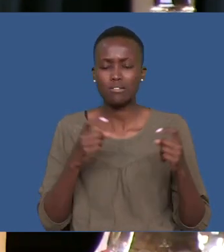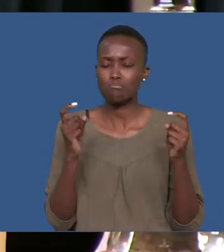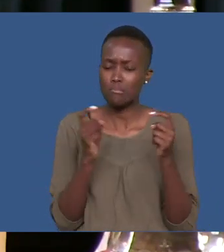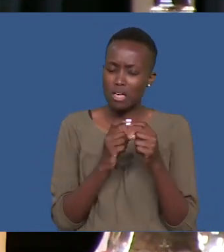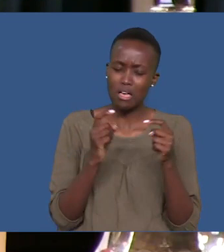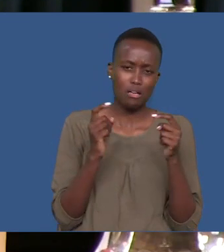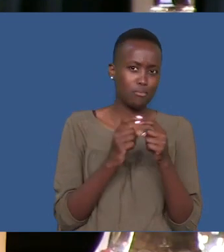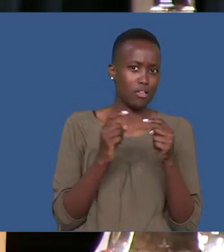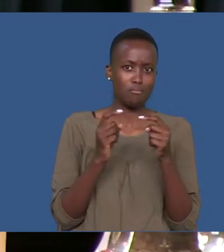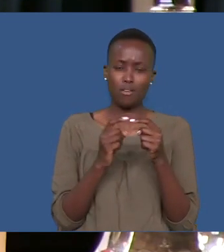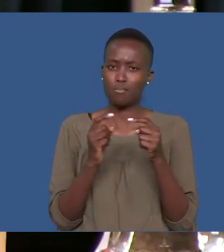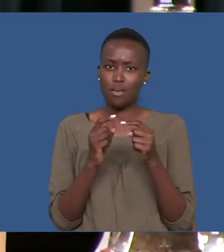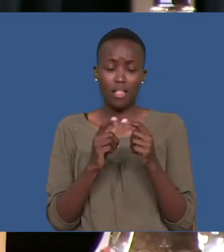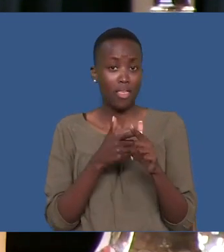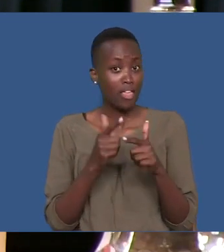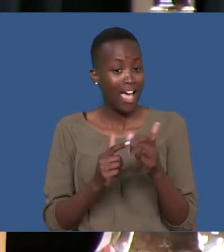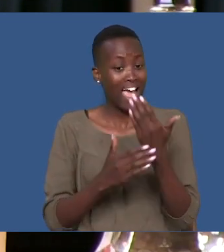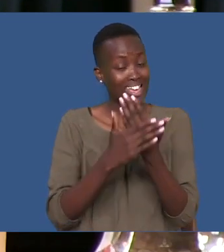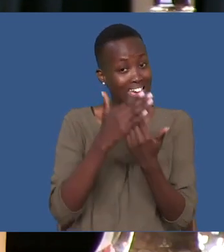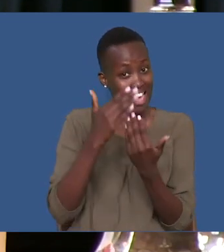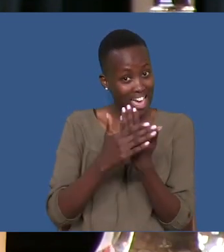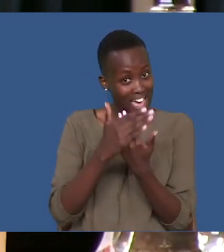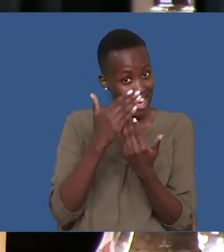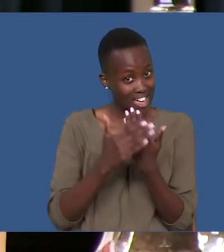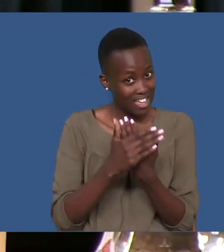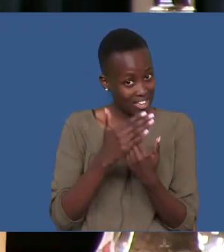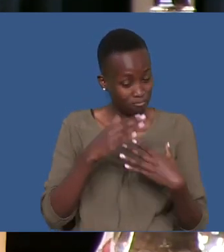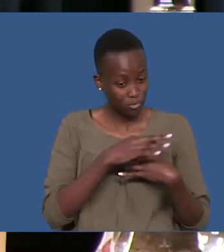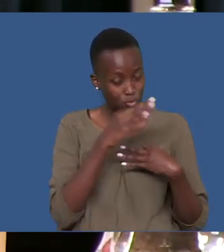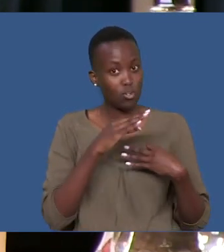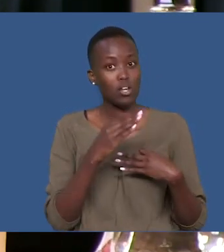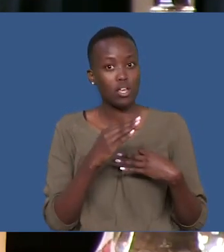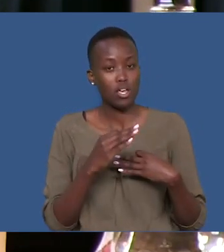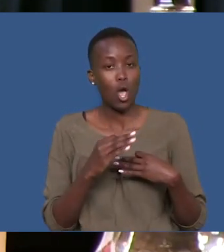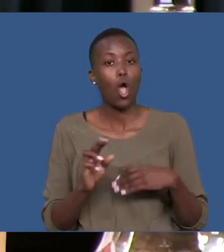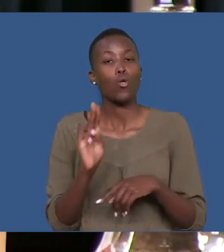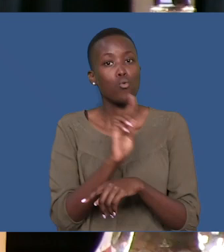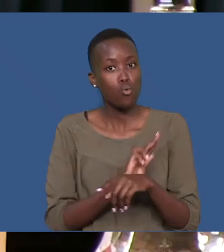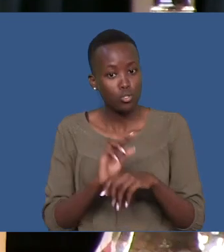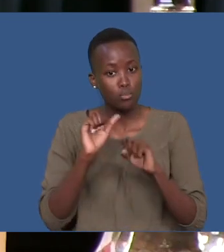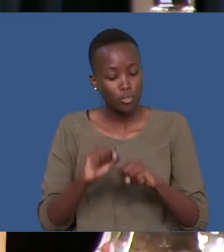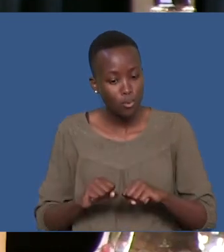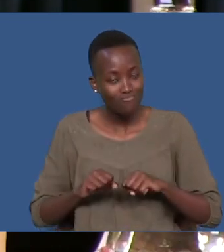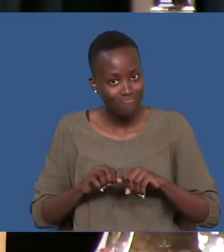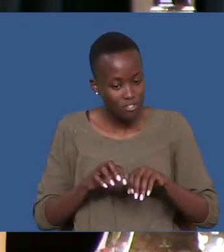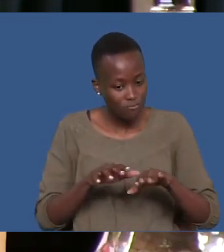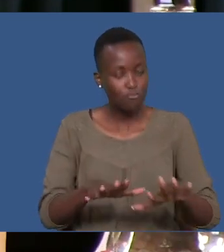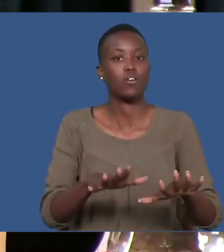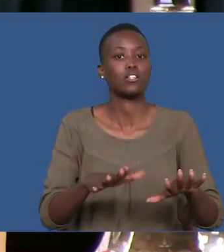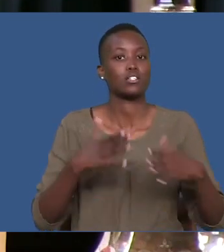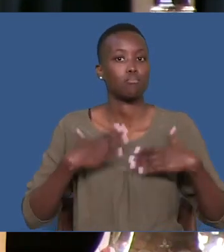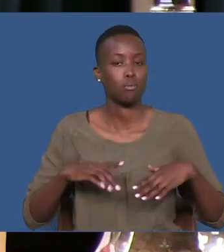pastoral care is one of the tools that a minister uses to go out and reach out to people who have been hit by